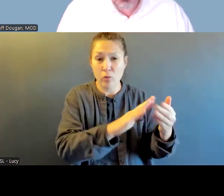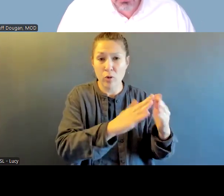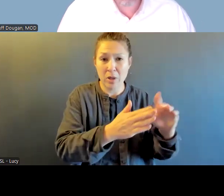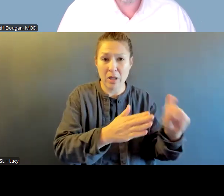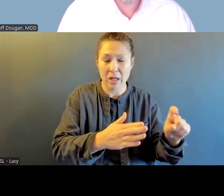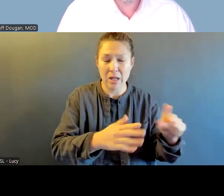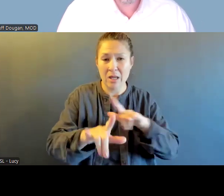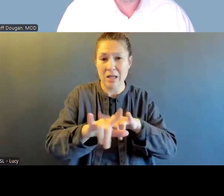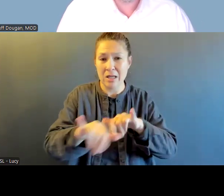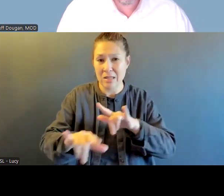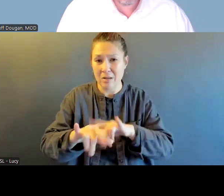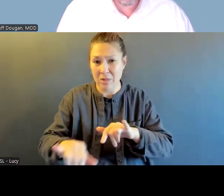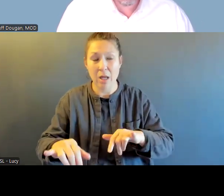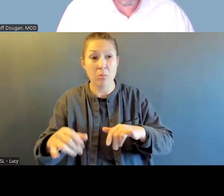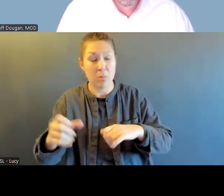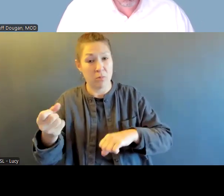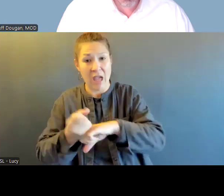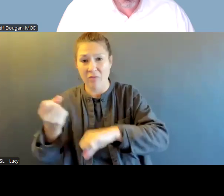advocacy role to the community.